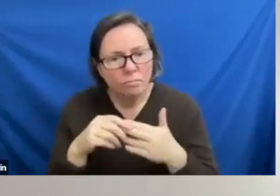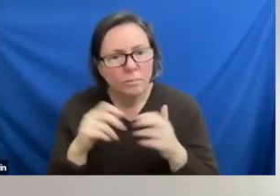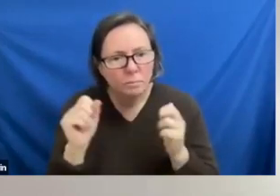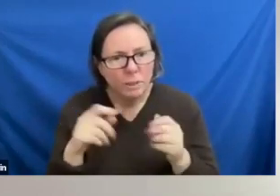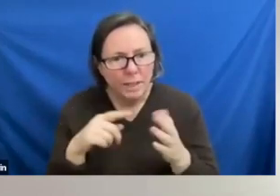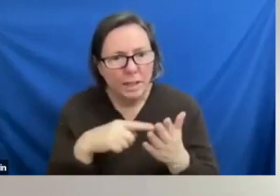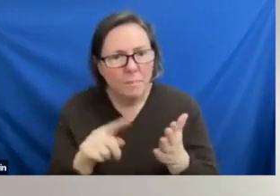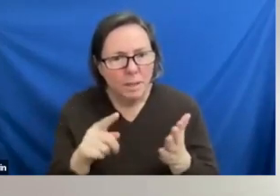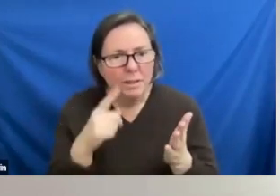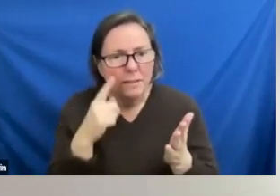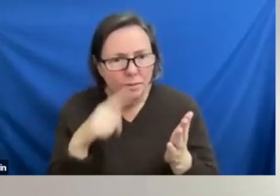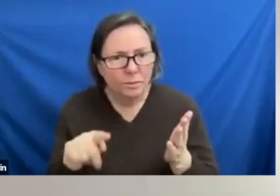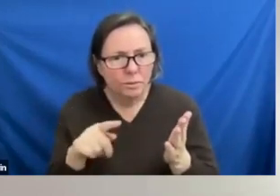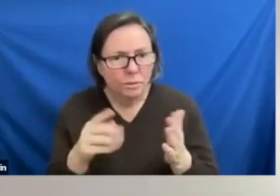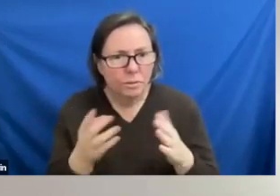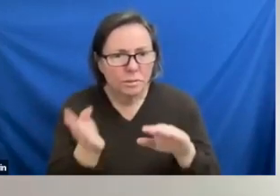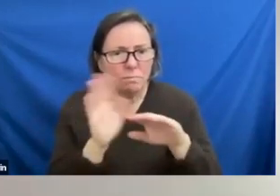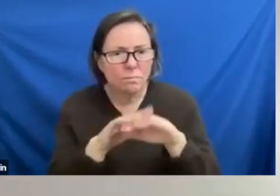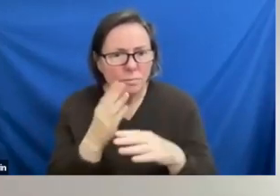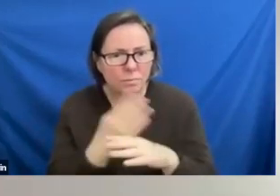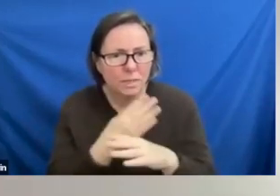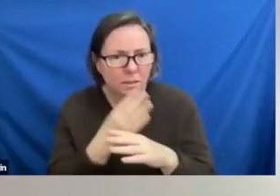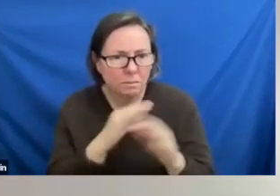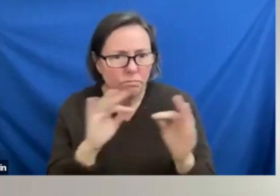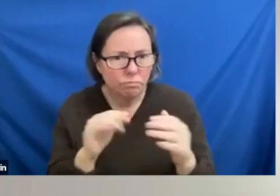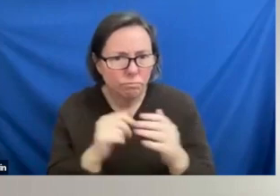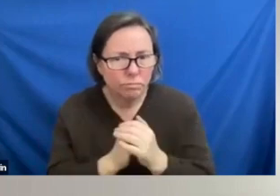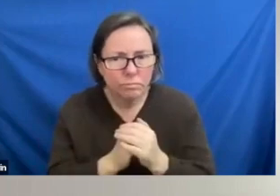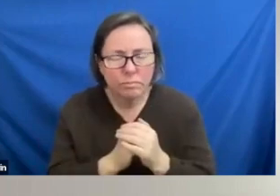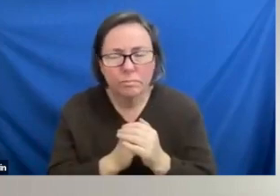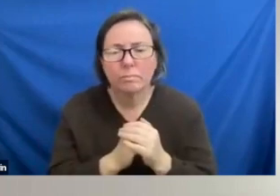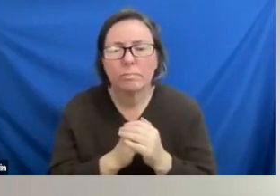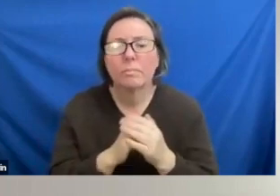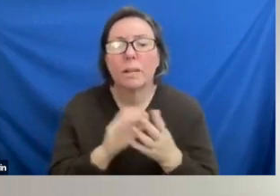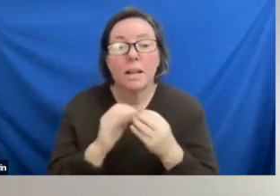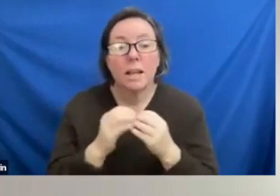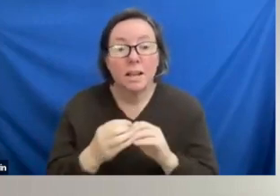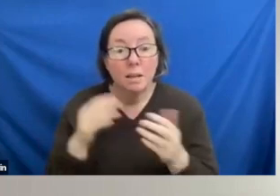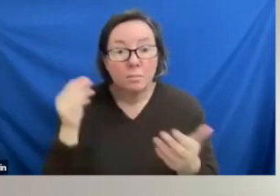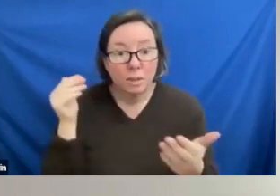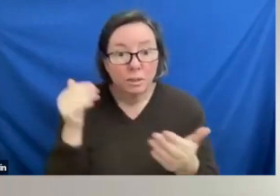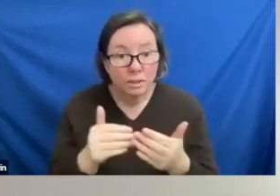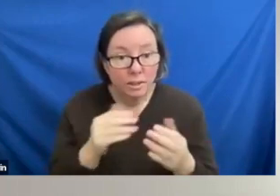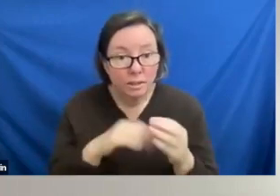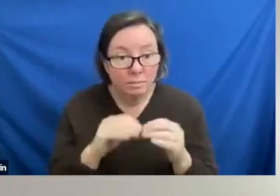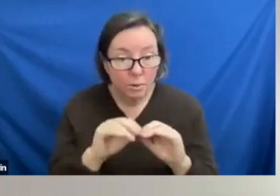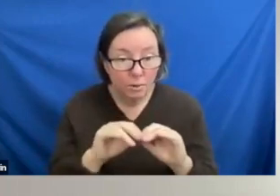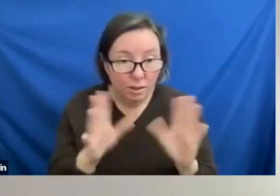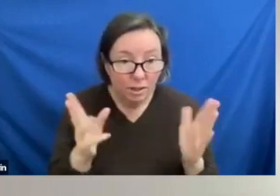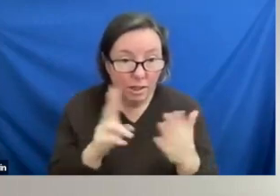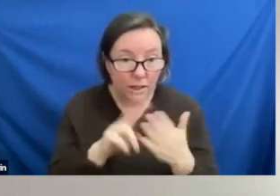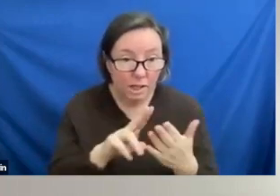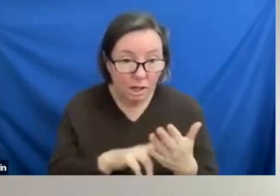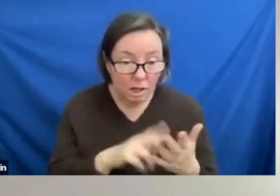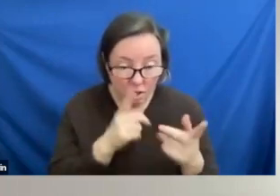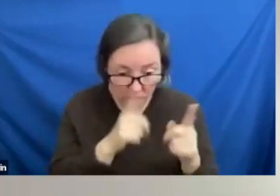these improvements. So as those numbers become more clear, we'll be happy to share